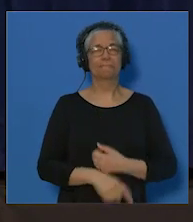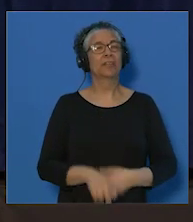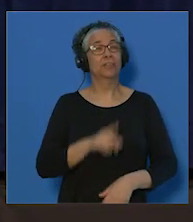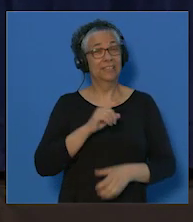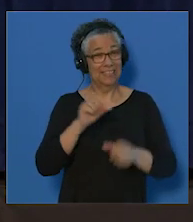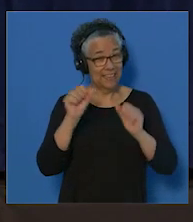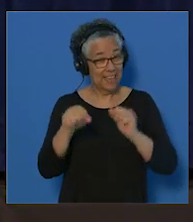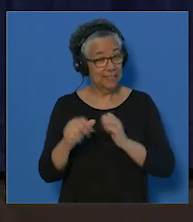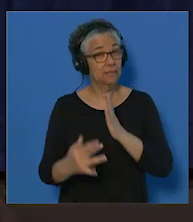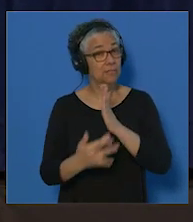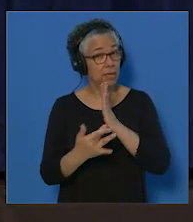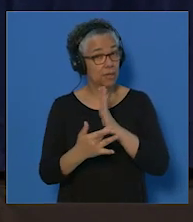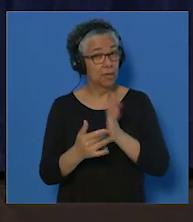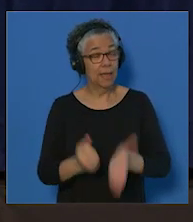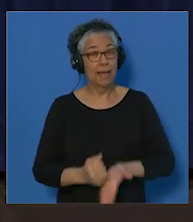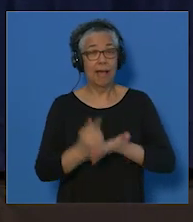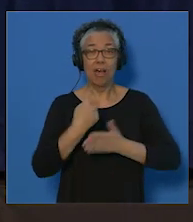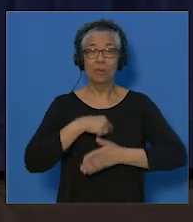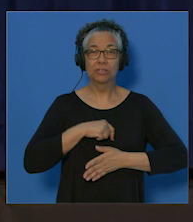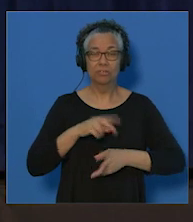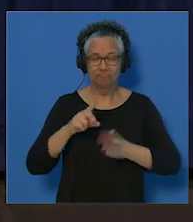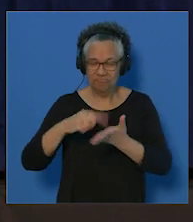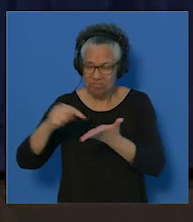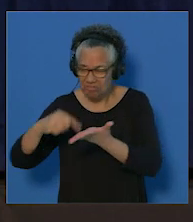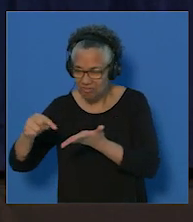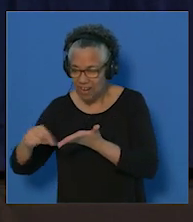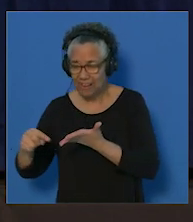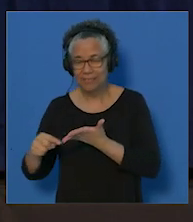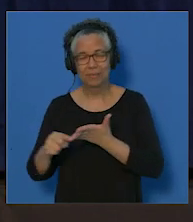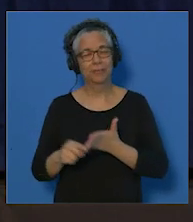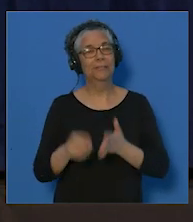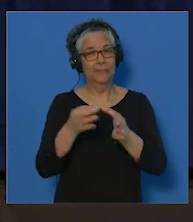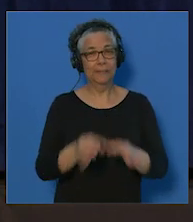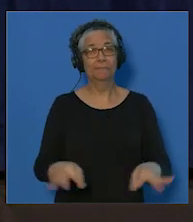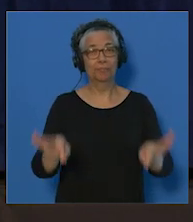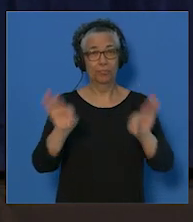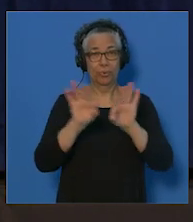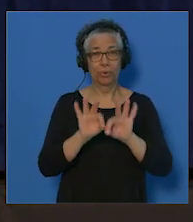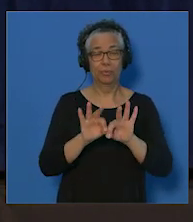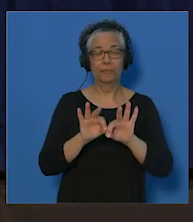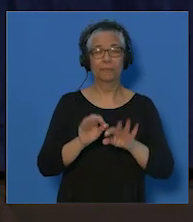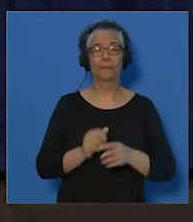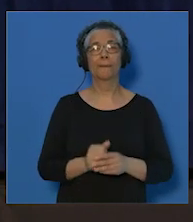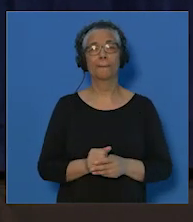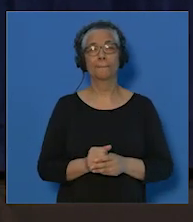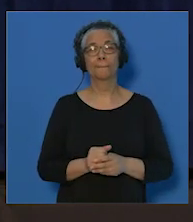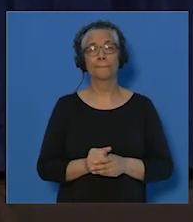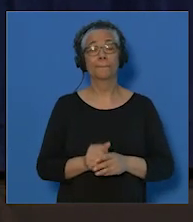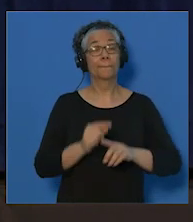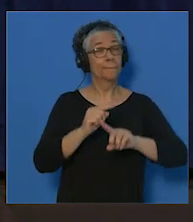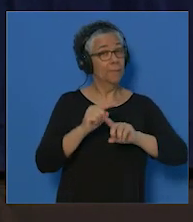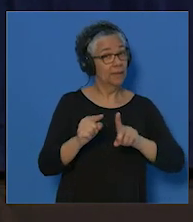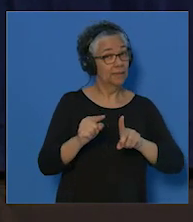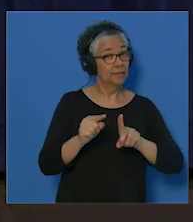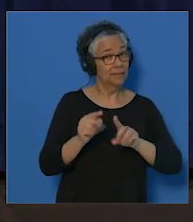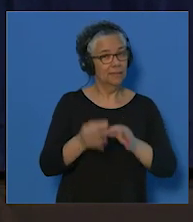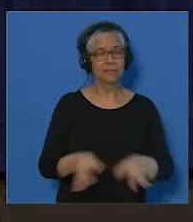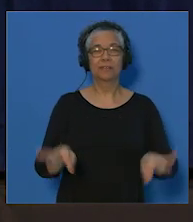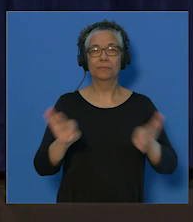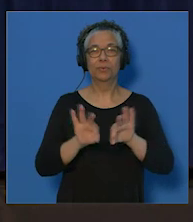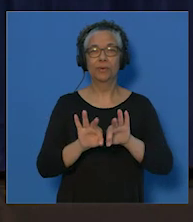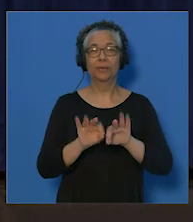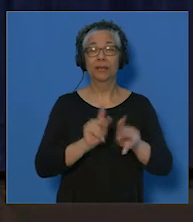help us track and trace will be a key tool in that endeavor. However, it is essential that persons in